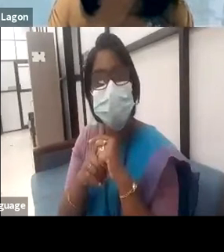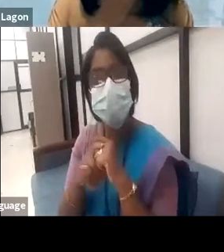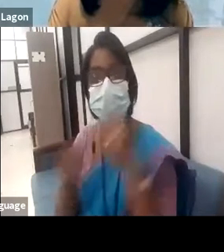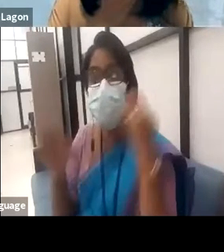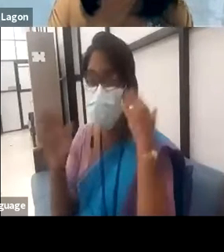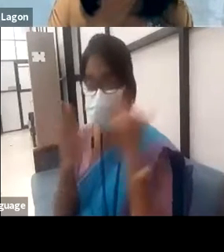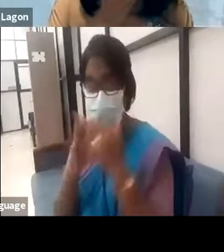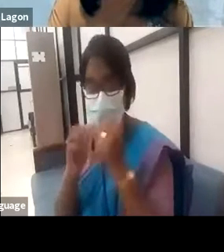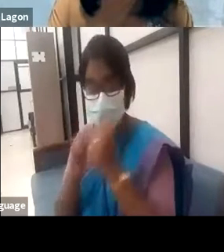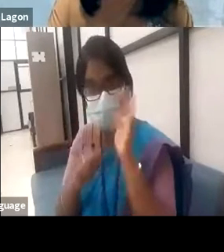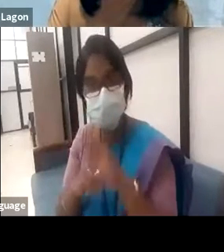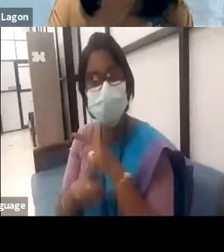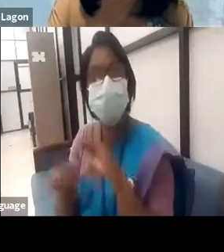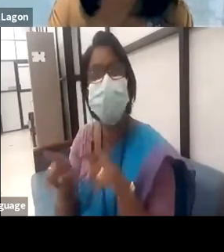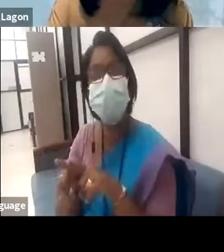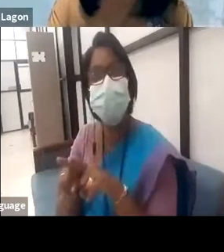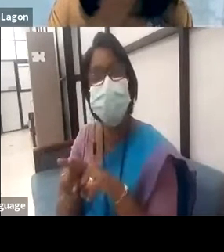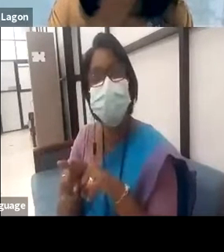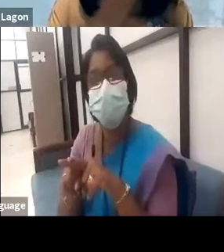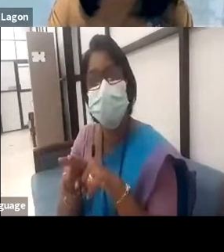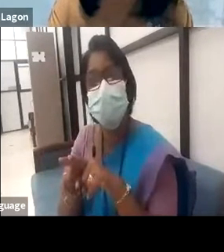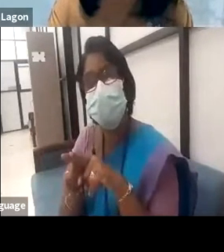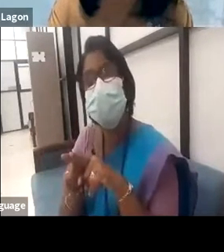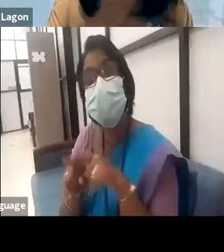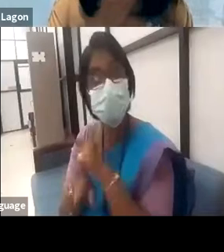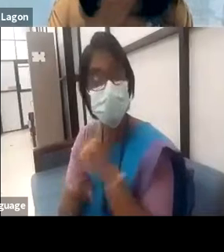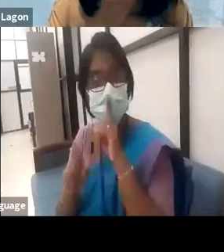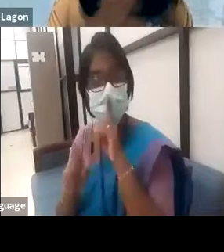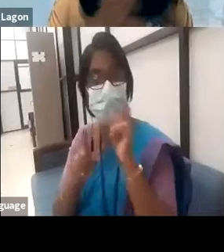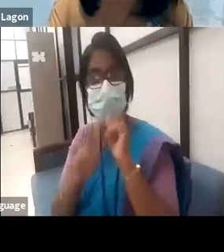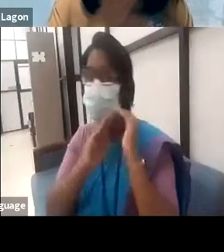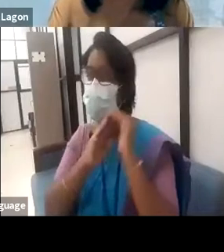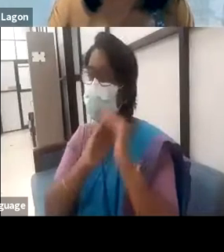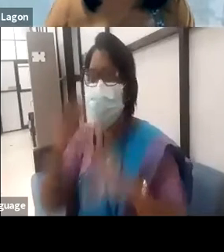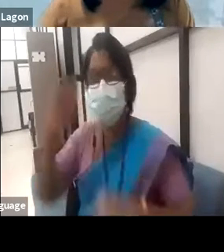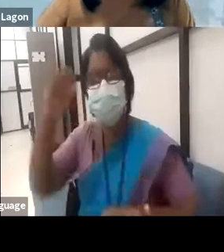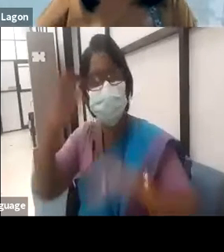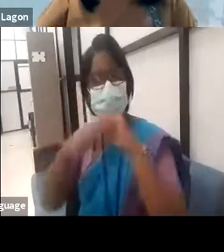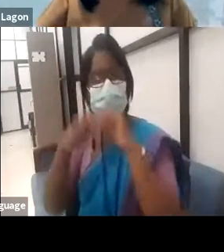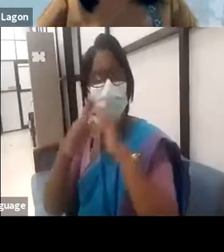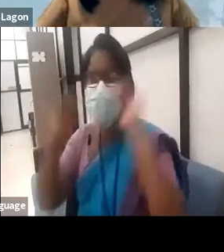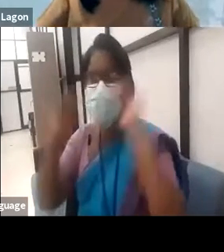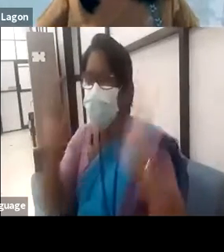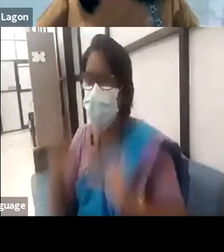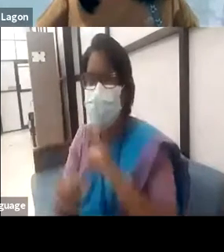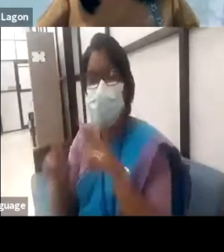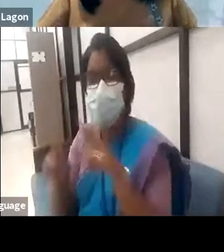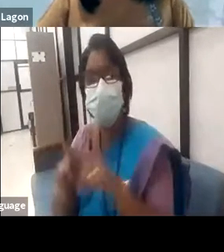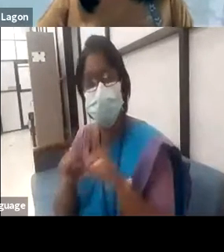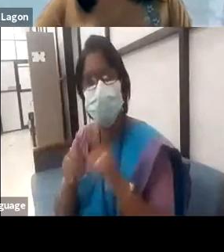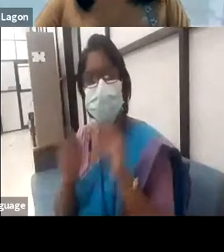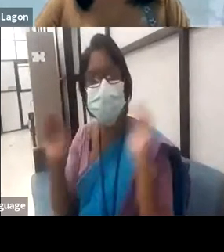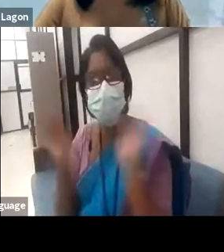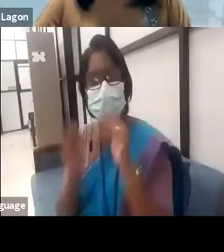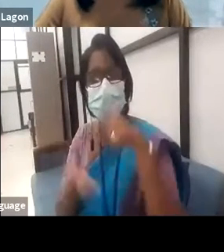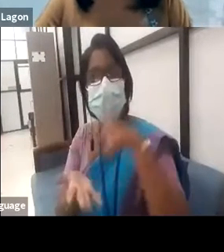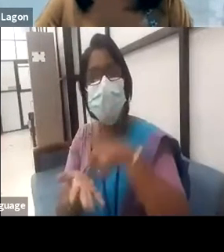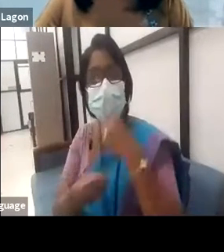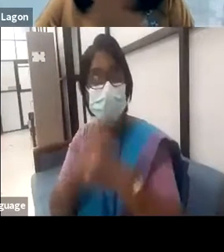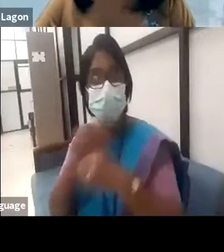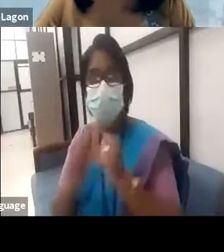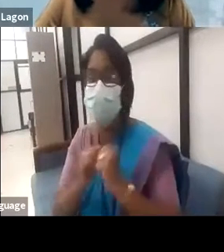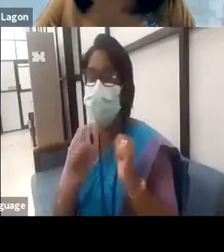capacity to empower SMEs throughout the country. So majority of SMEs live away from the